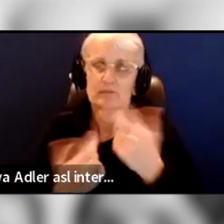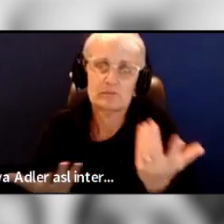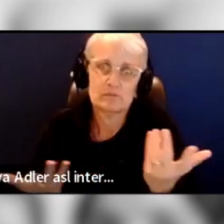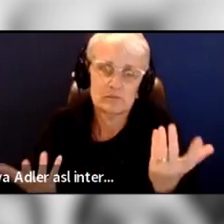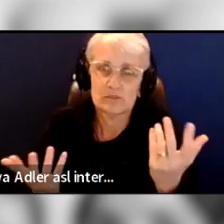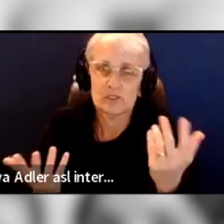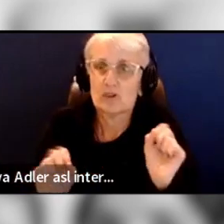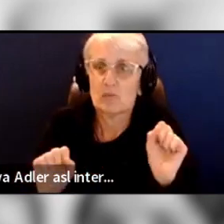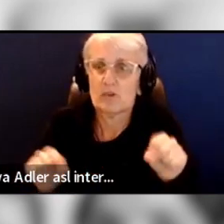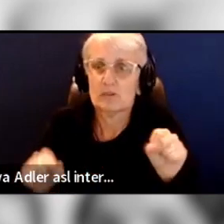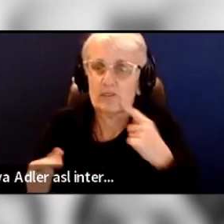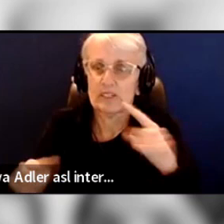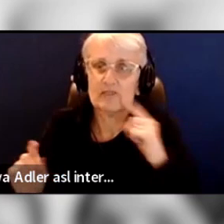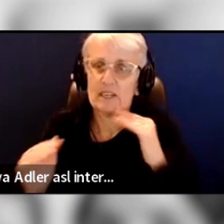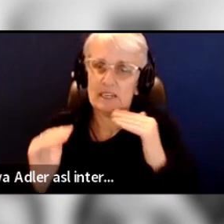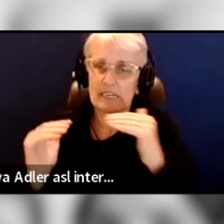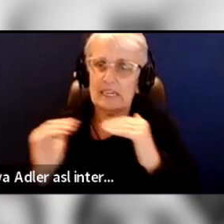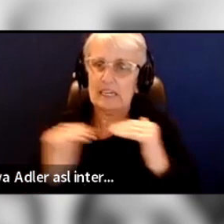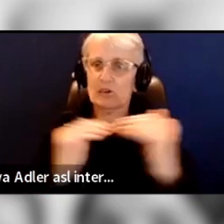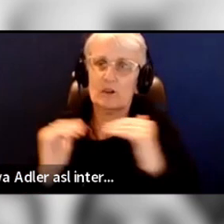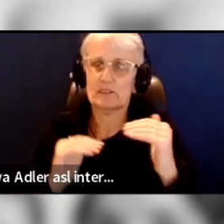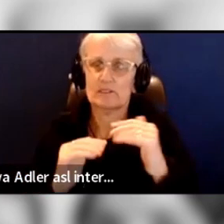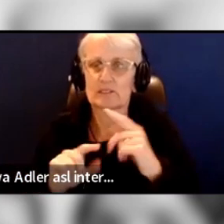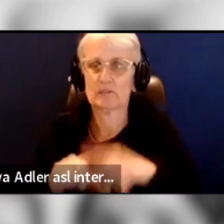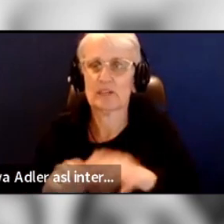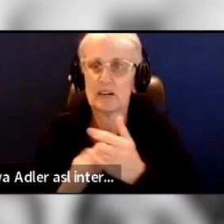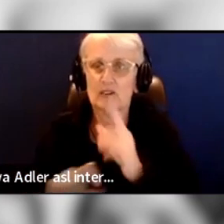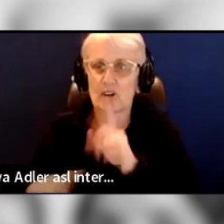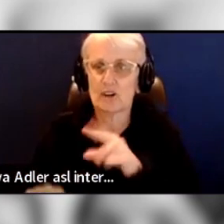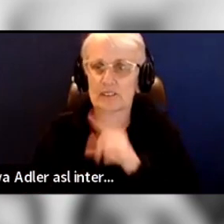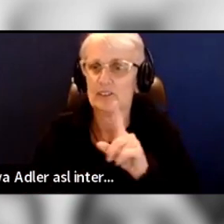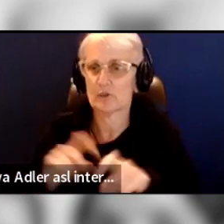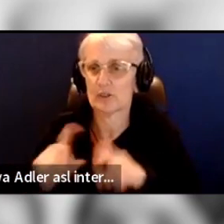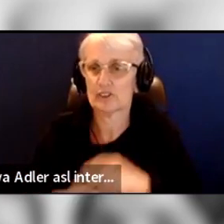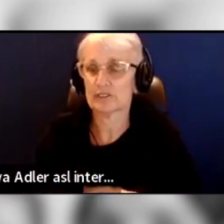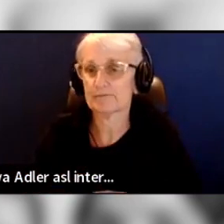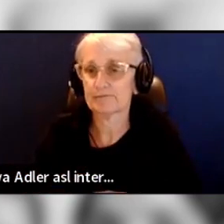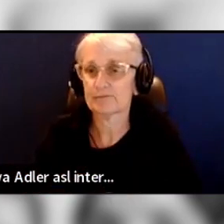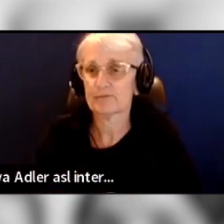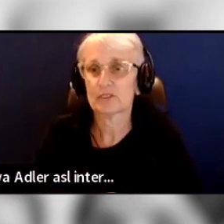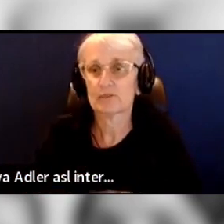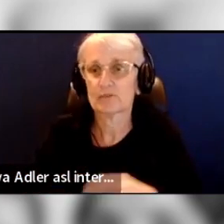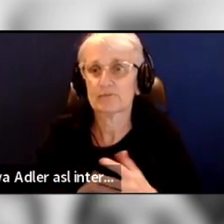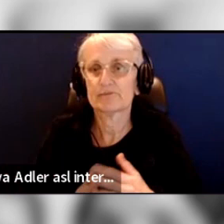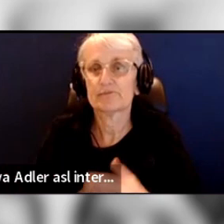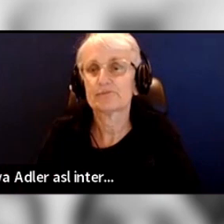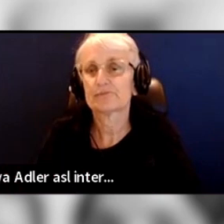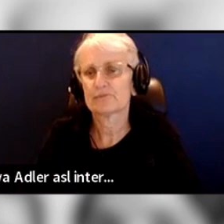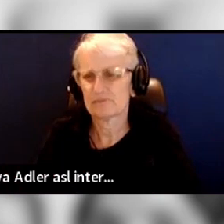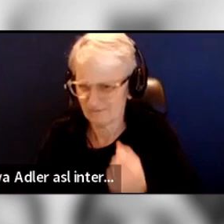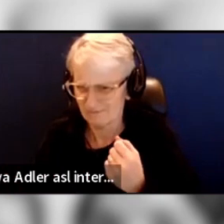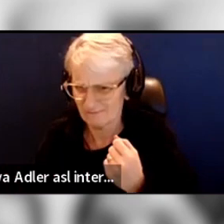for success is kind of equal depending on how you answer those questions on the application form. Does